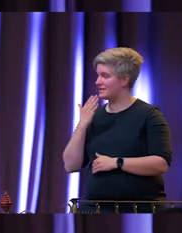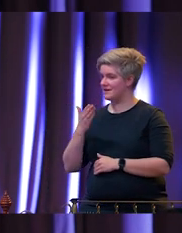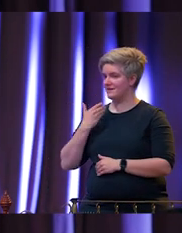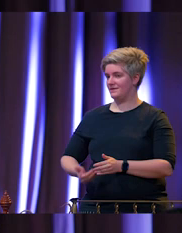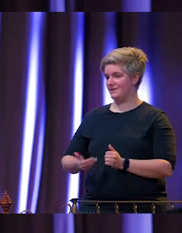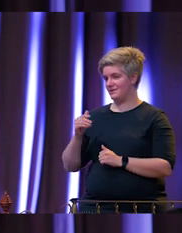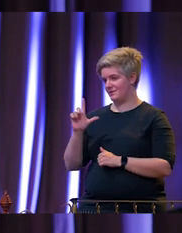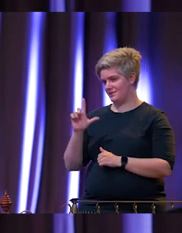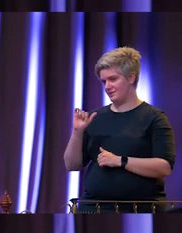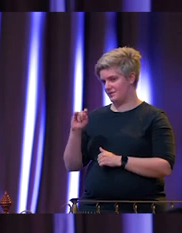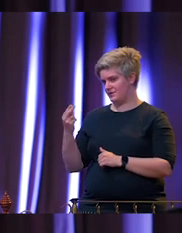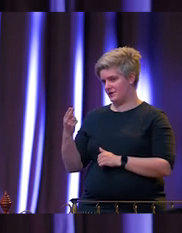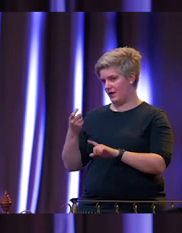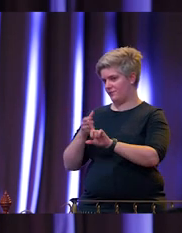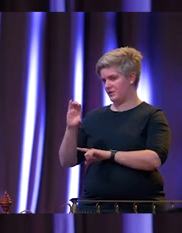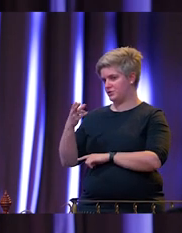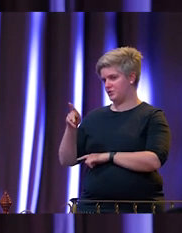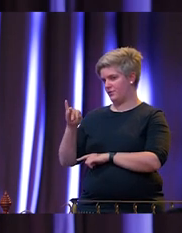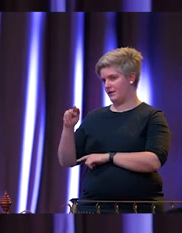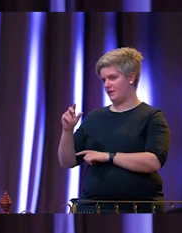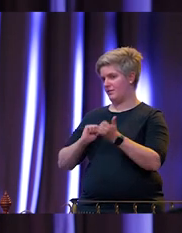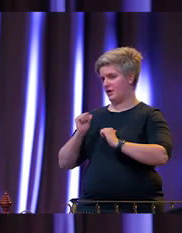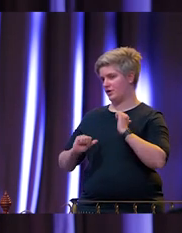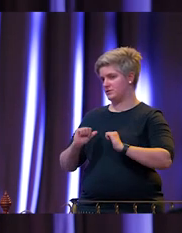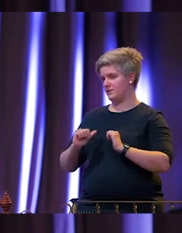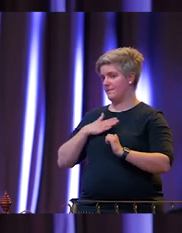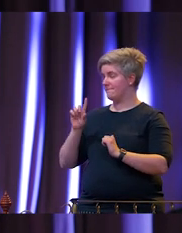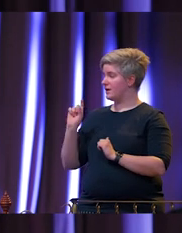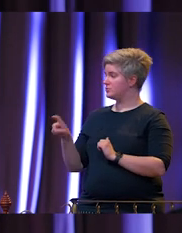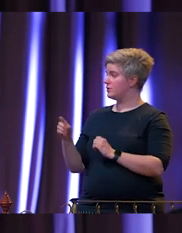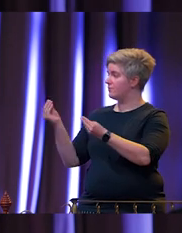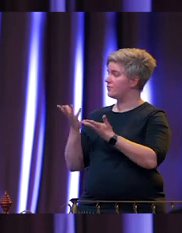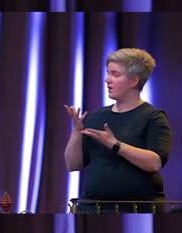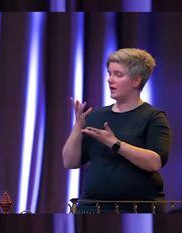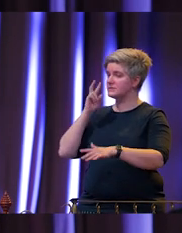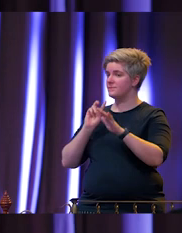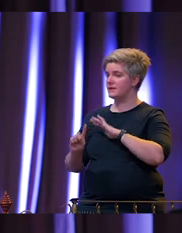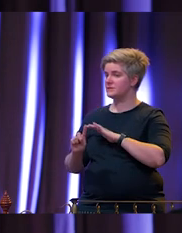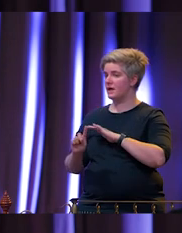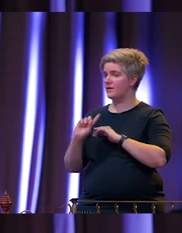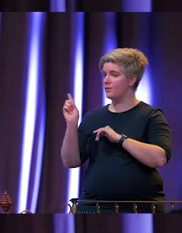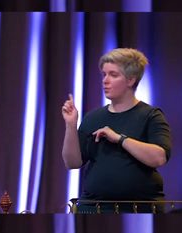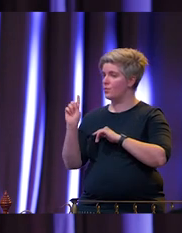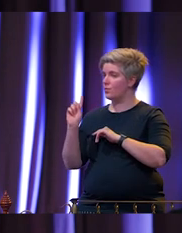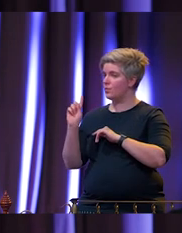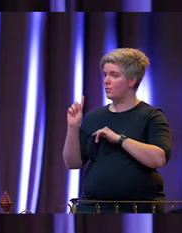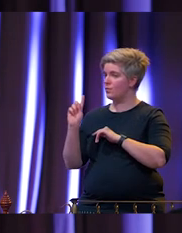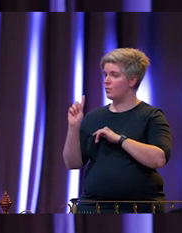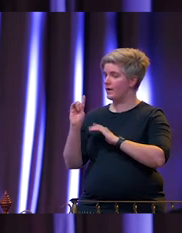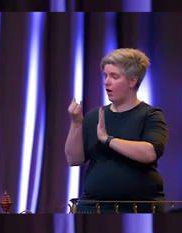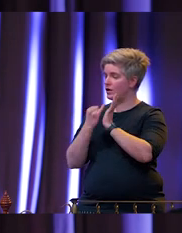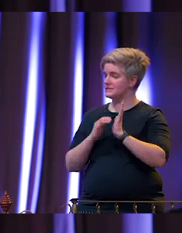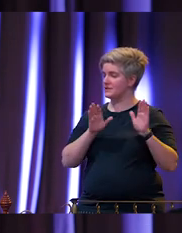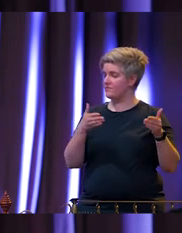Hi, good morning. Thank you. My name is Leela. I'm with Chopin Theater. My question is if the panel could provide some insight into